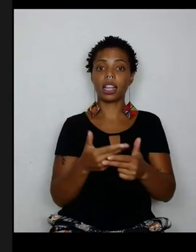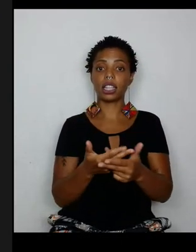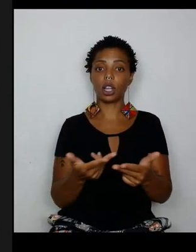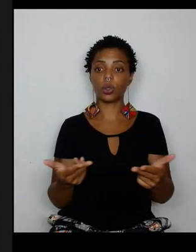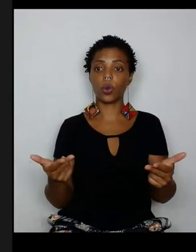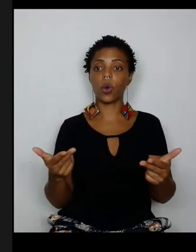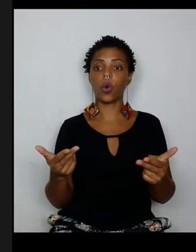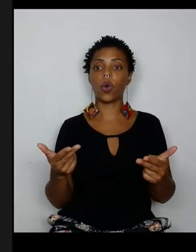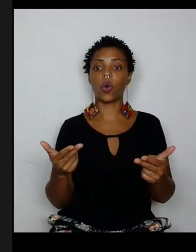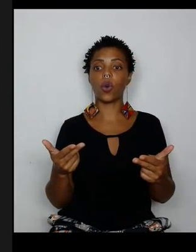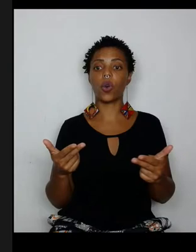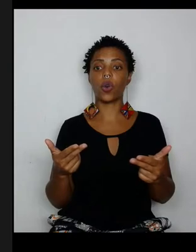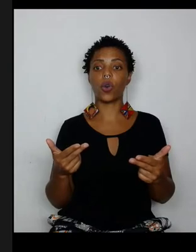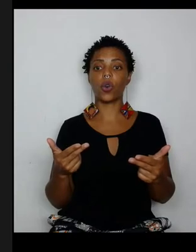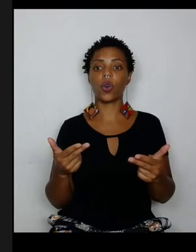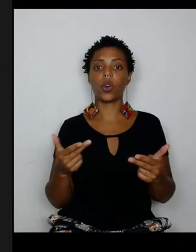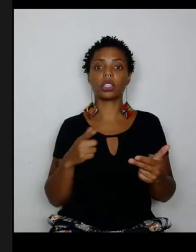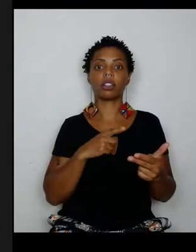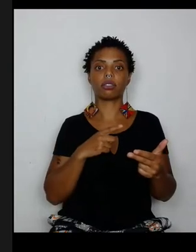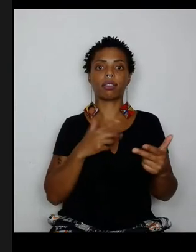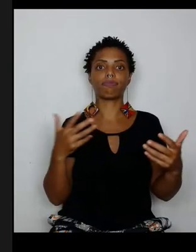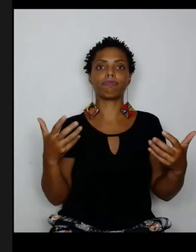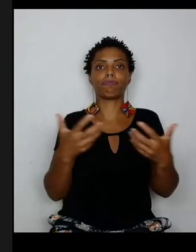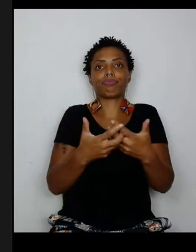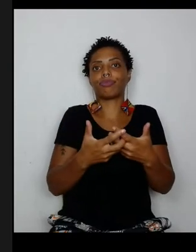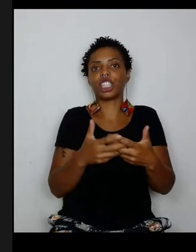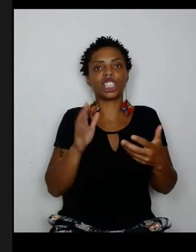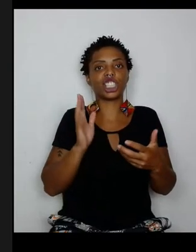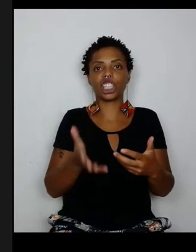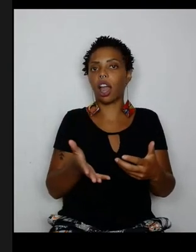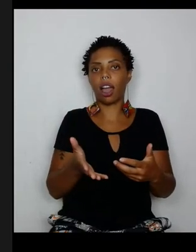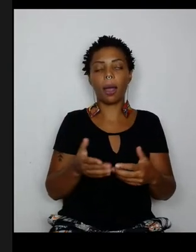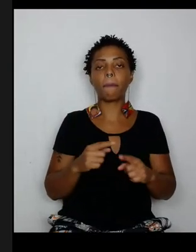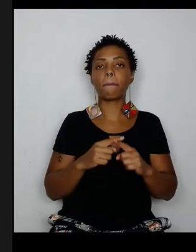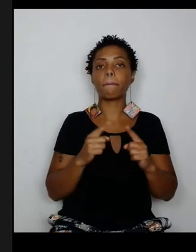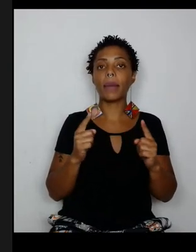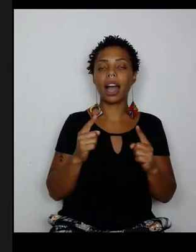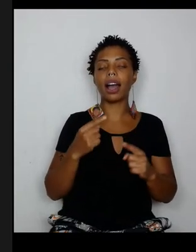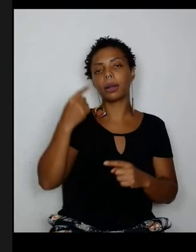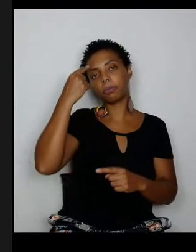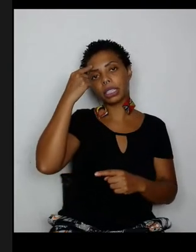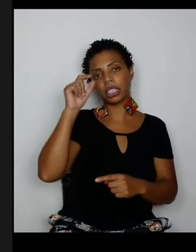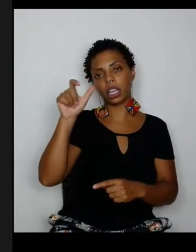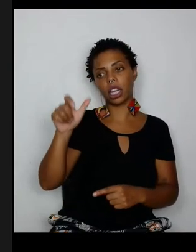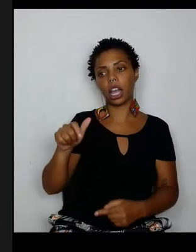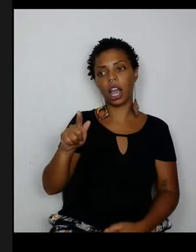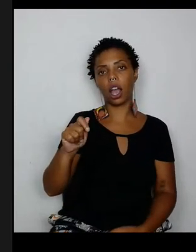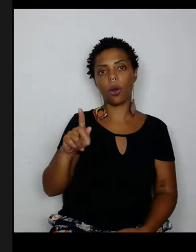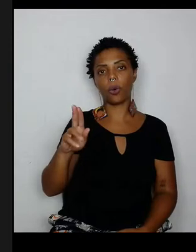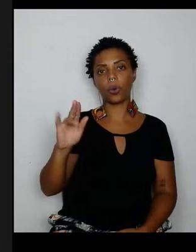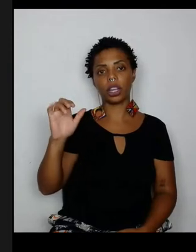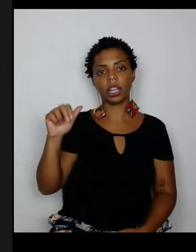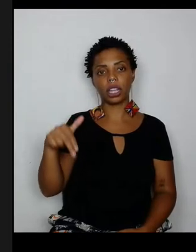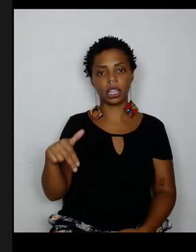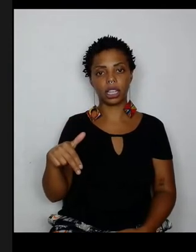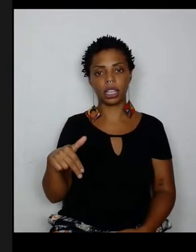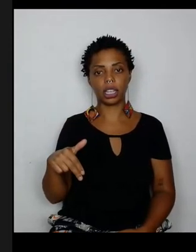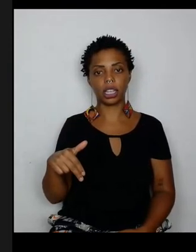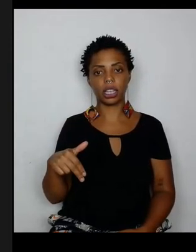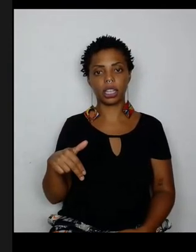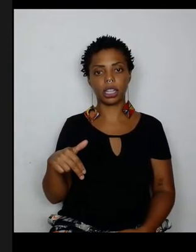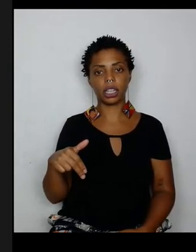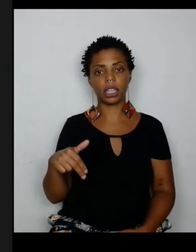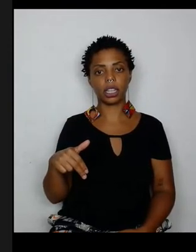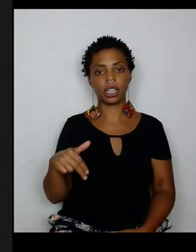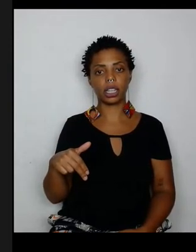had to understate not the slightest loss of popular uh uh how should i